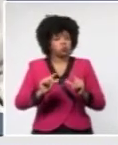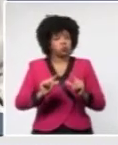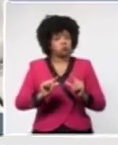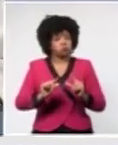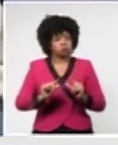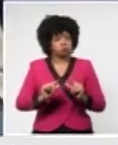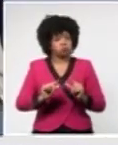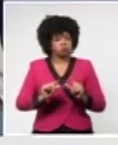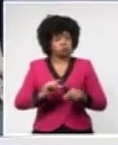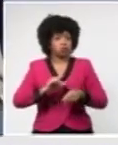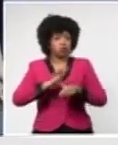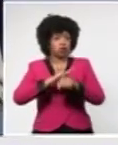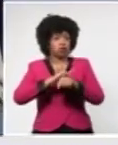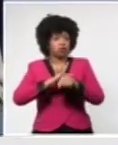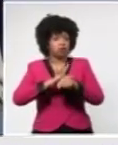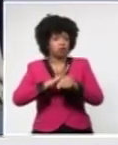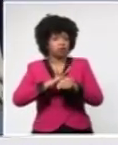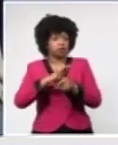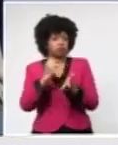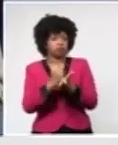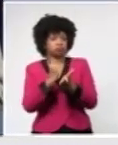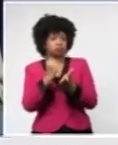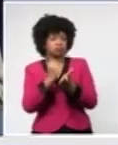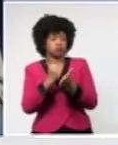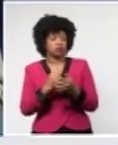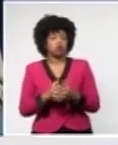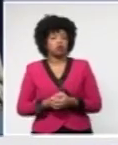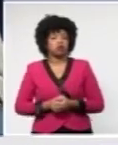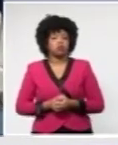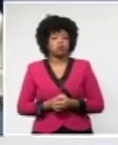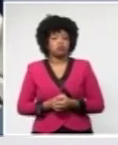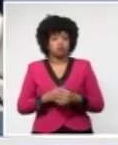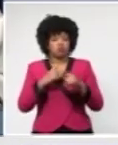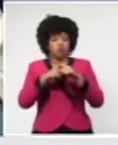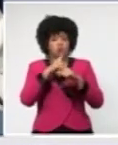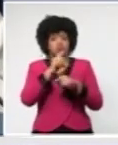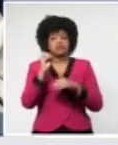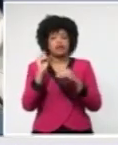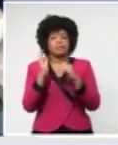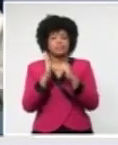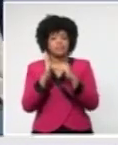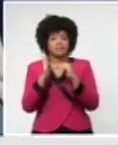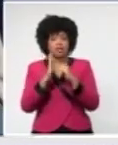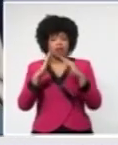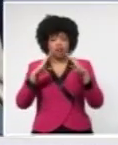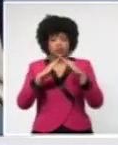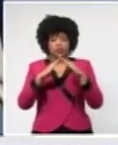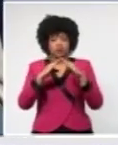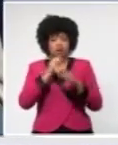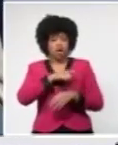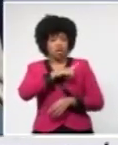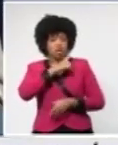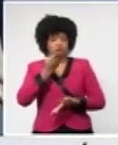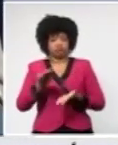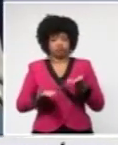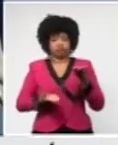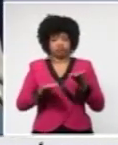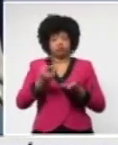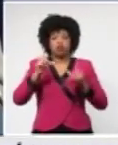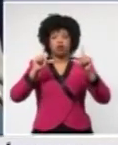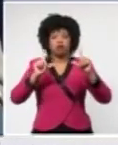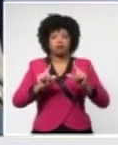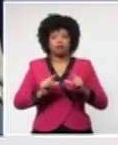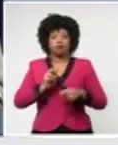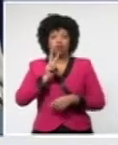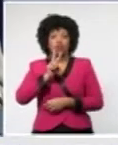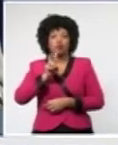2.67 per 100,000 inhabitants. But nonetheless, it remains with the highest rate. Mayabeque follows with the 7